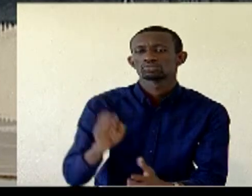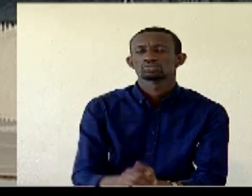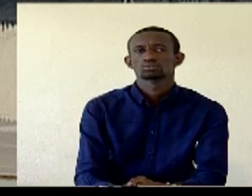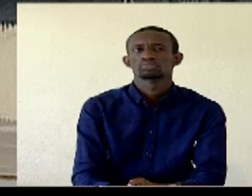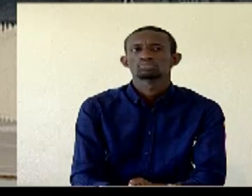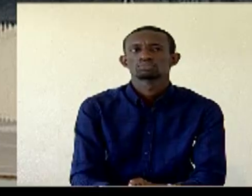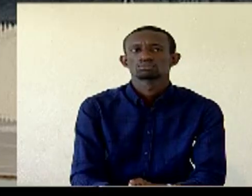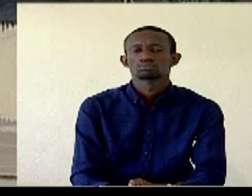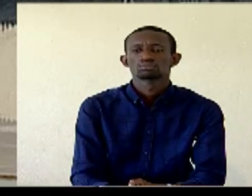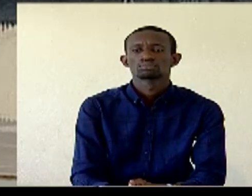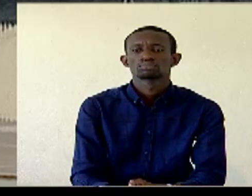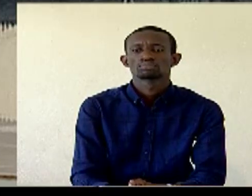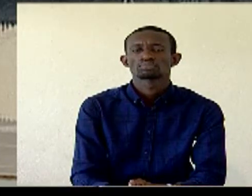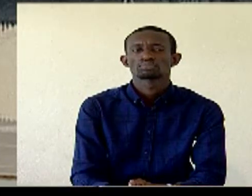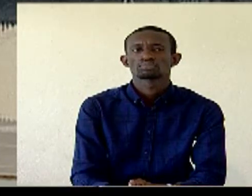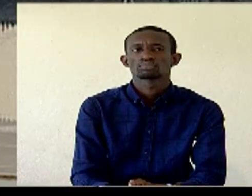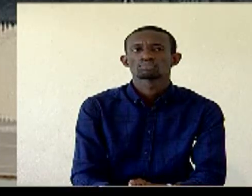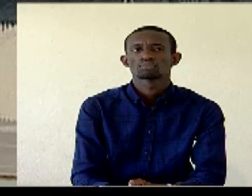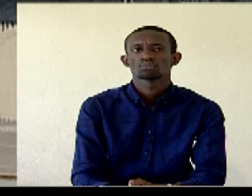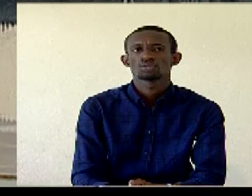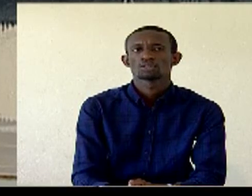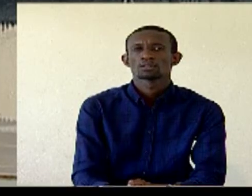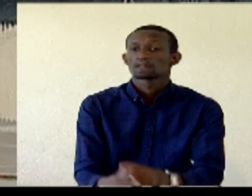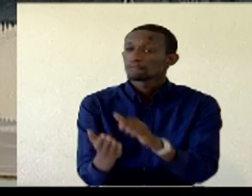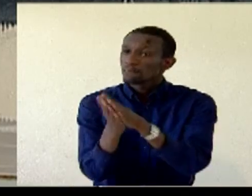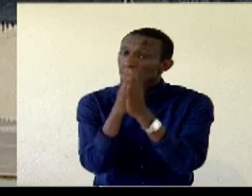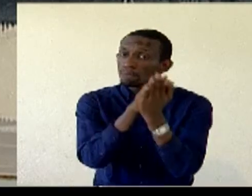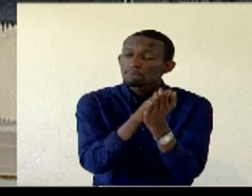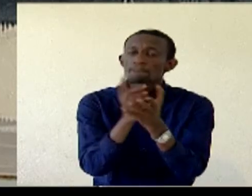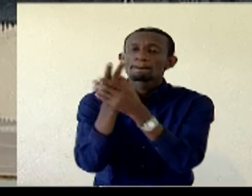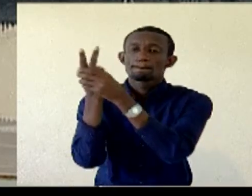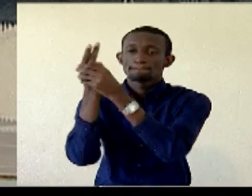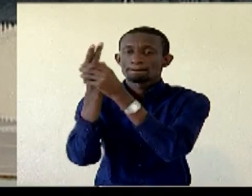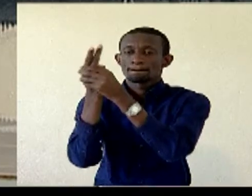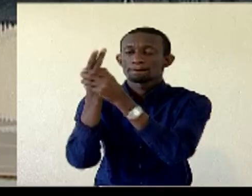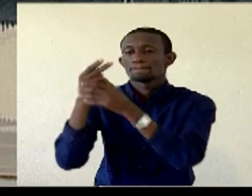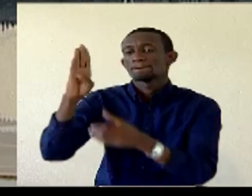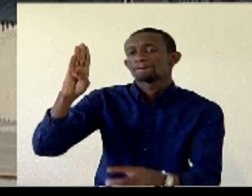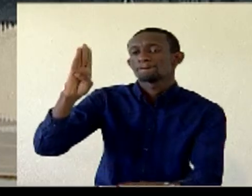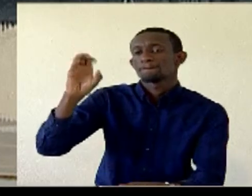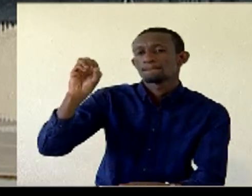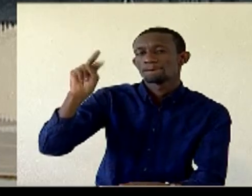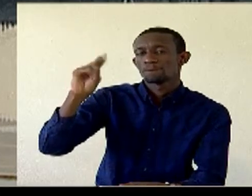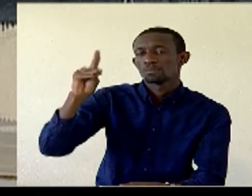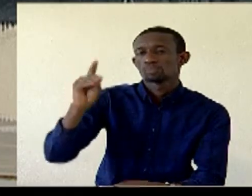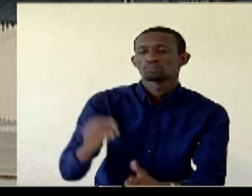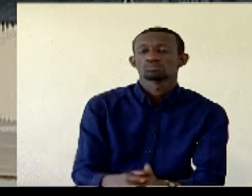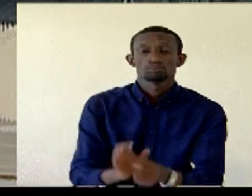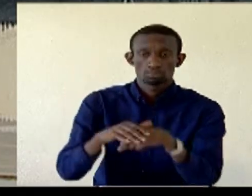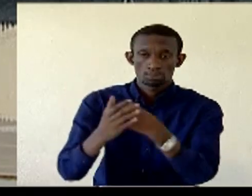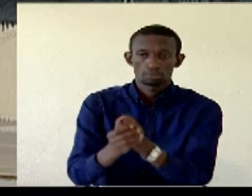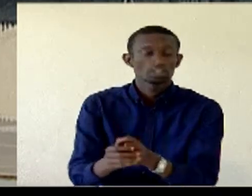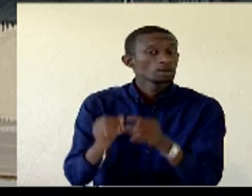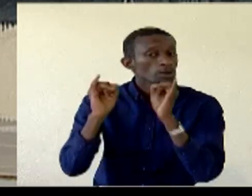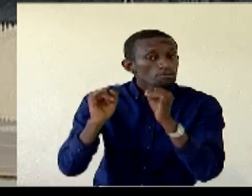have, so this is now a double bond that has been formed. So when that double bond